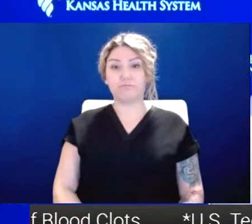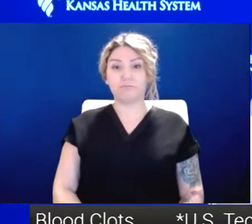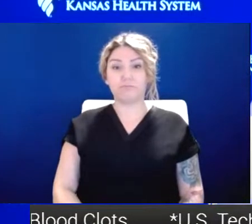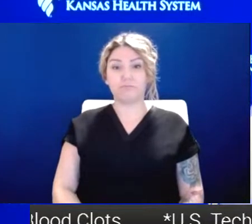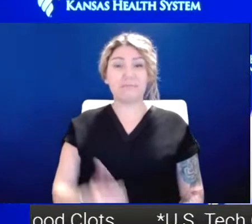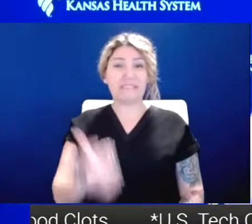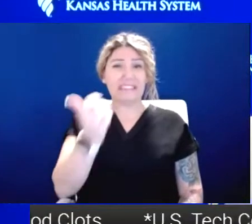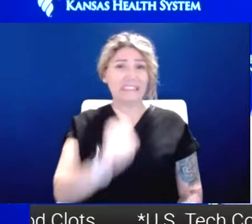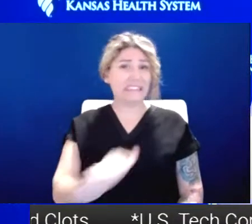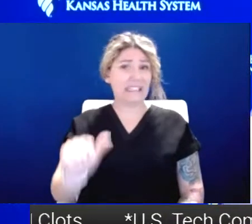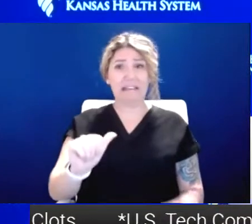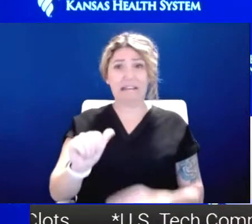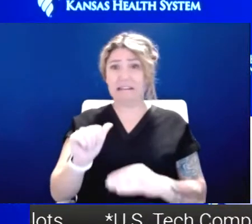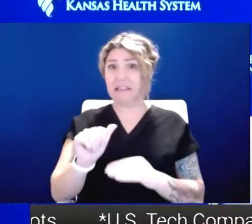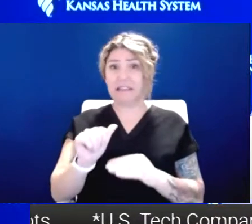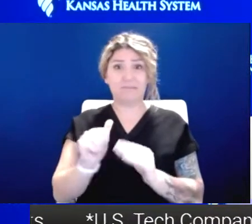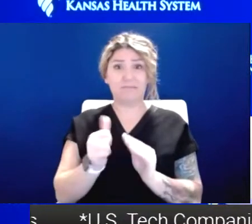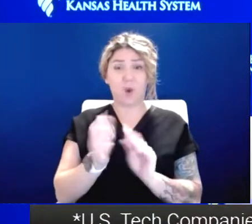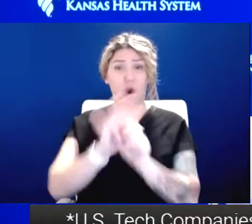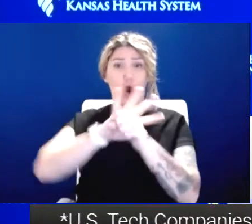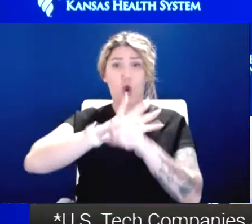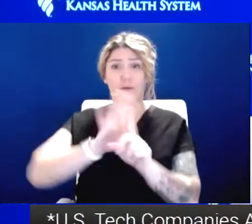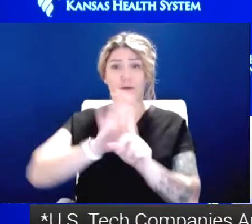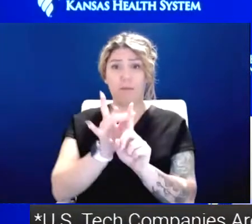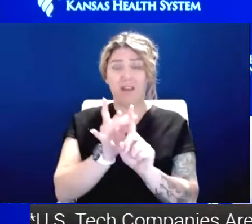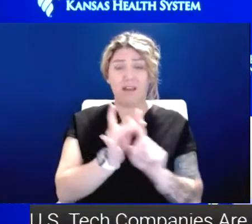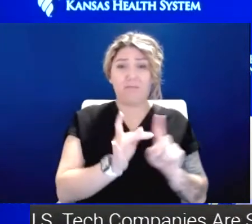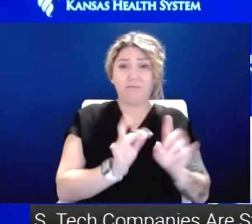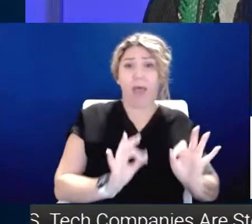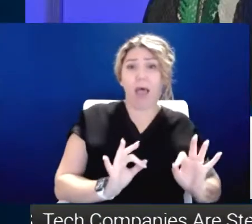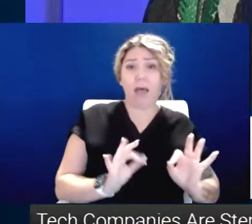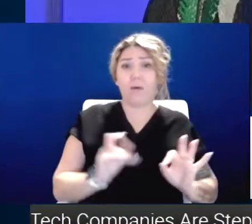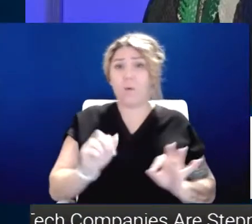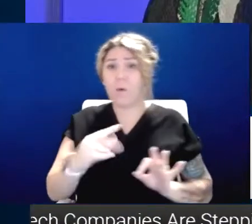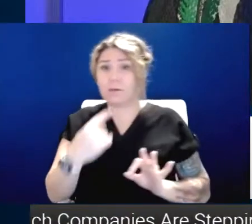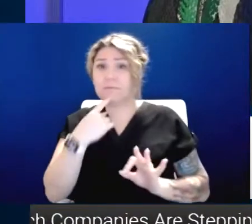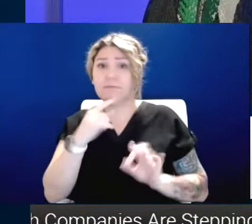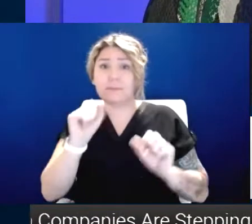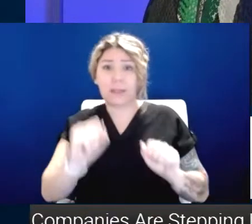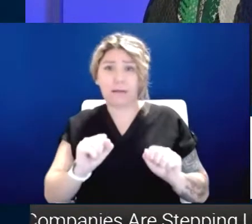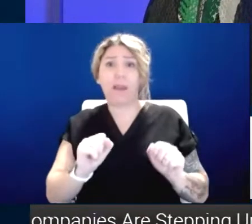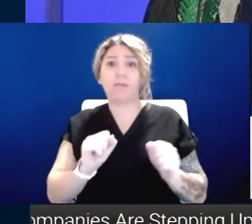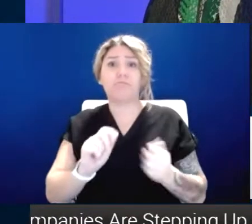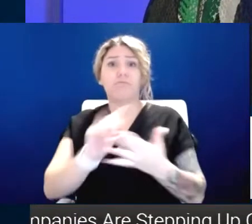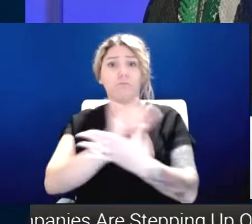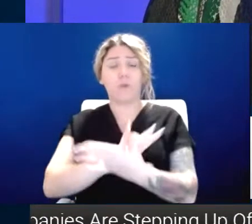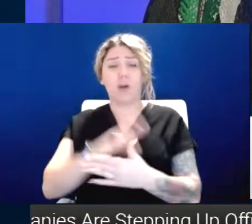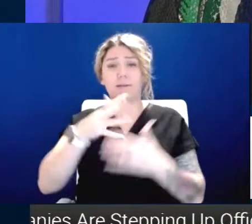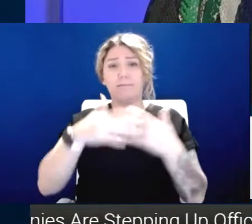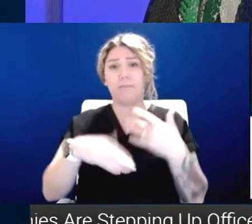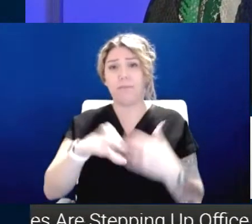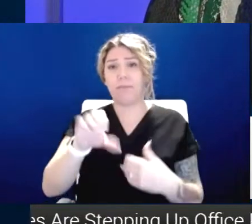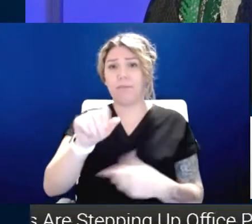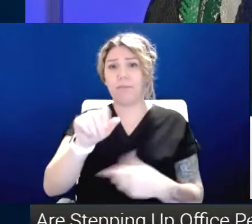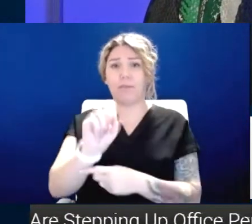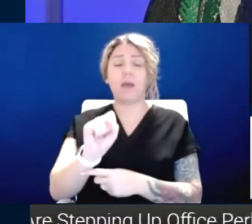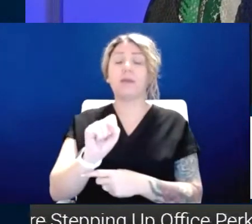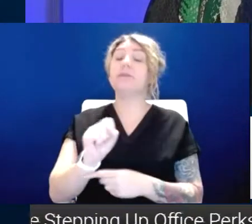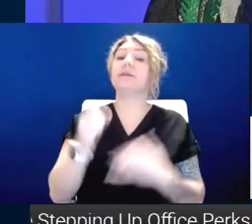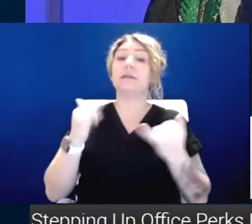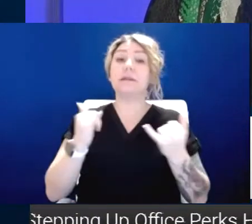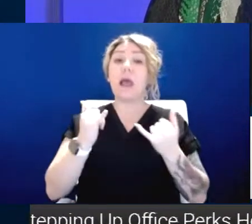distribution of that COVID disease, whether it's mild or severe, could lead to blood clots. And I want to ask you about the mask mandates being extended on